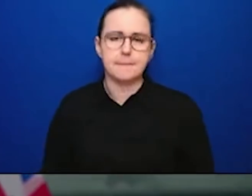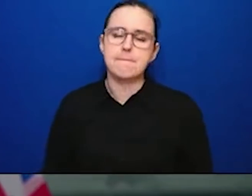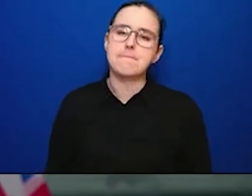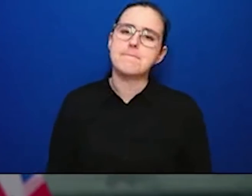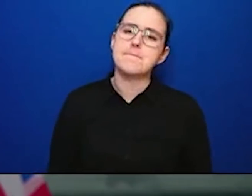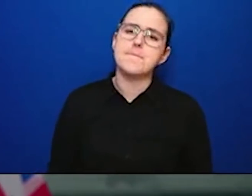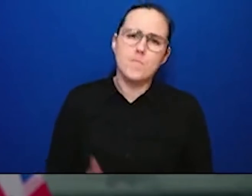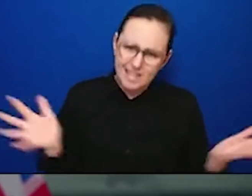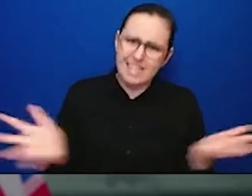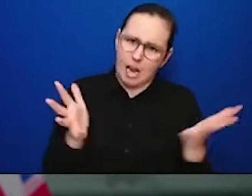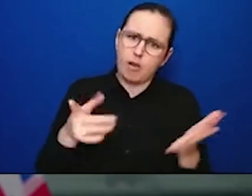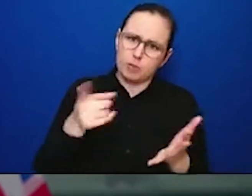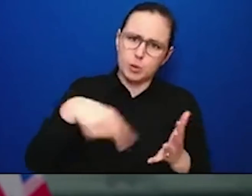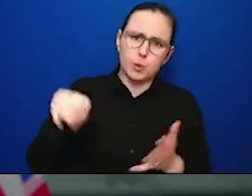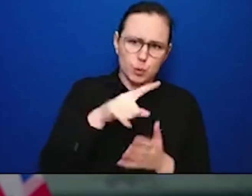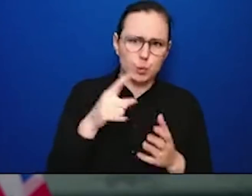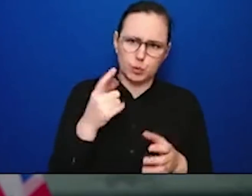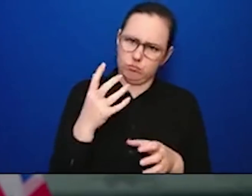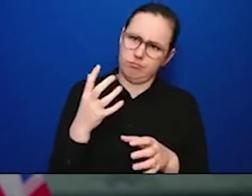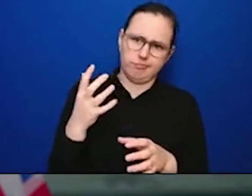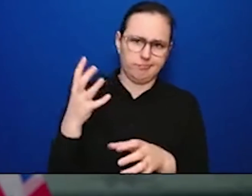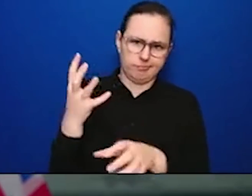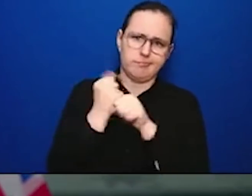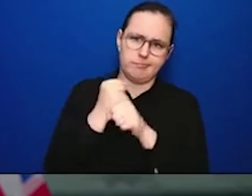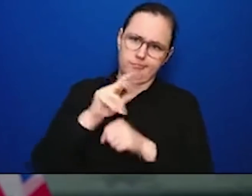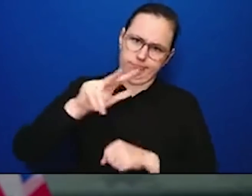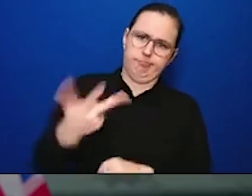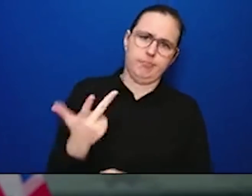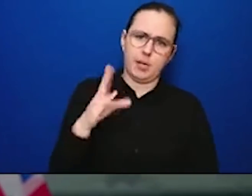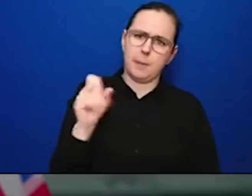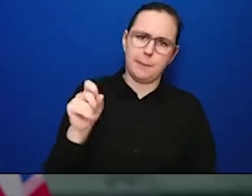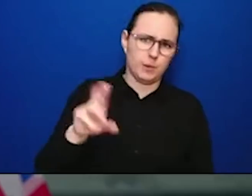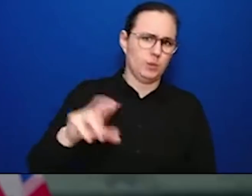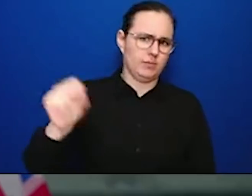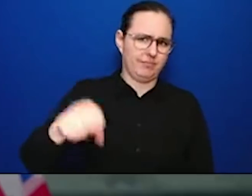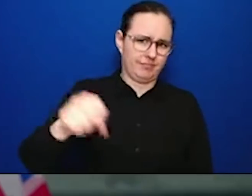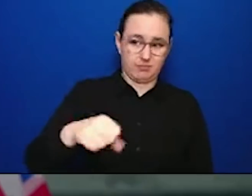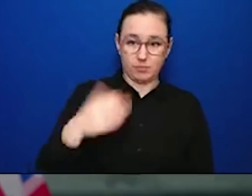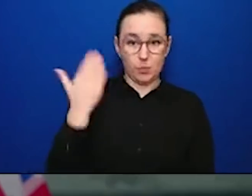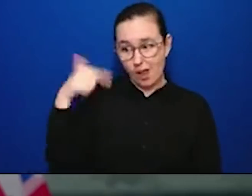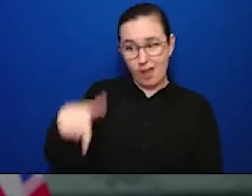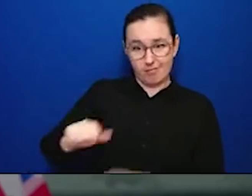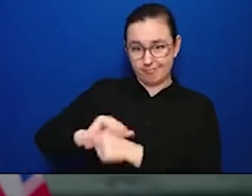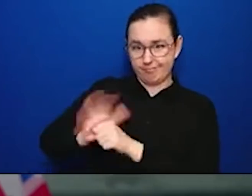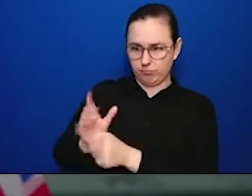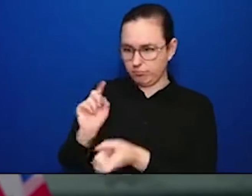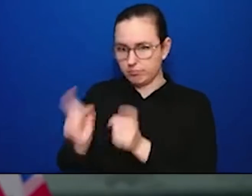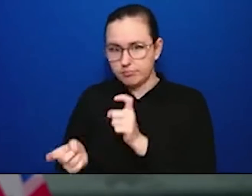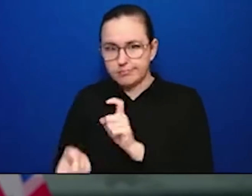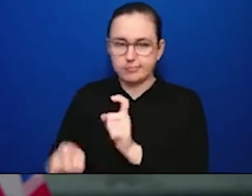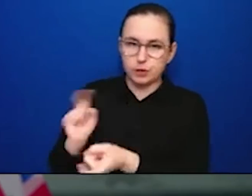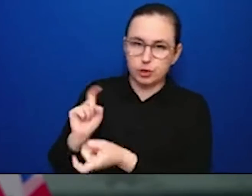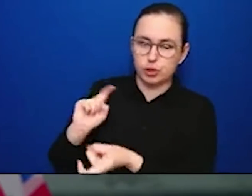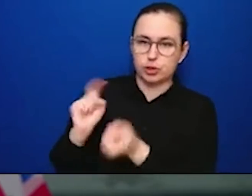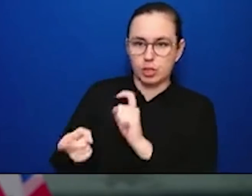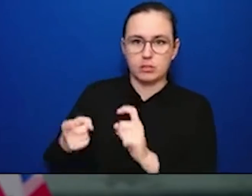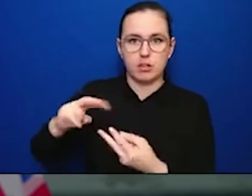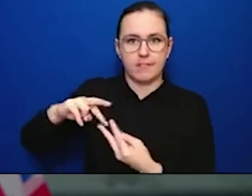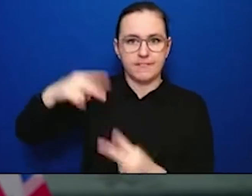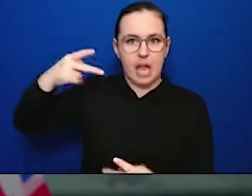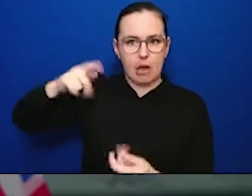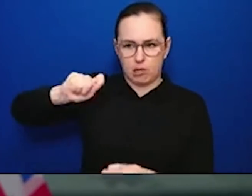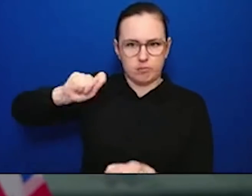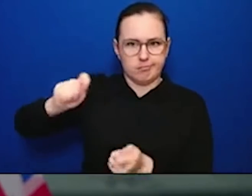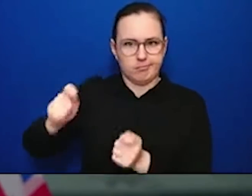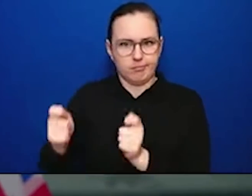is changing, and when we have that immune response to the virus itself, it can